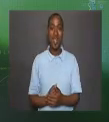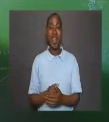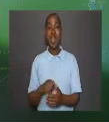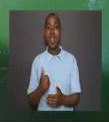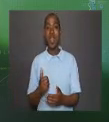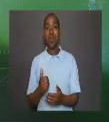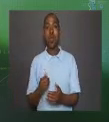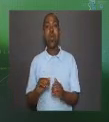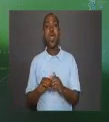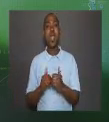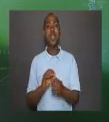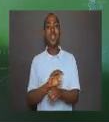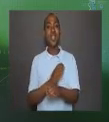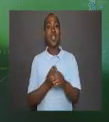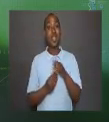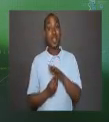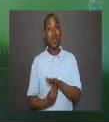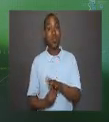they affect the cell.